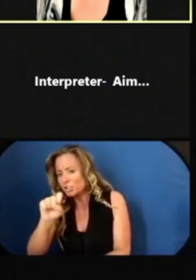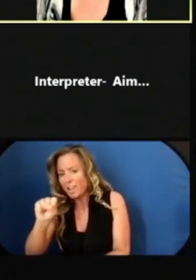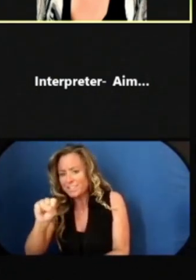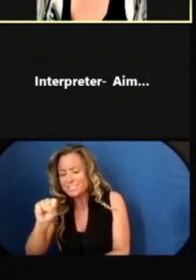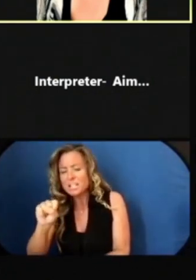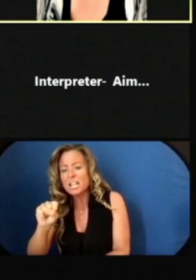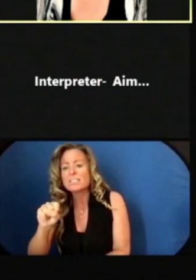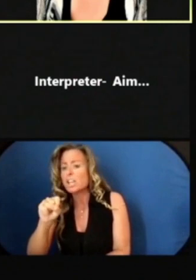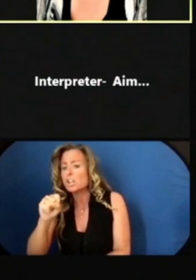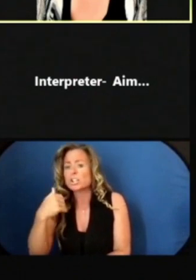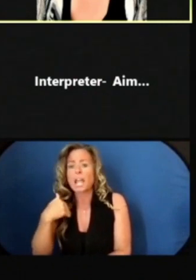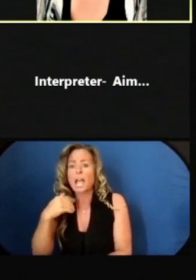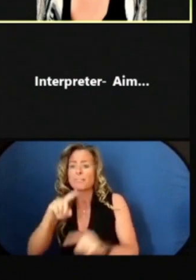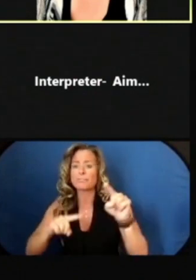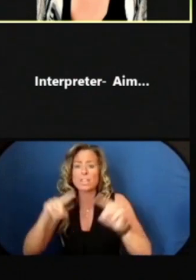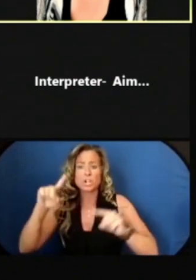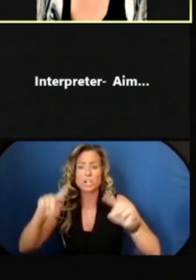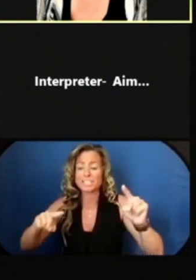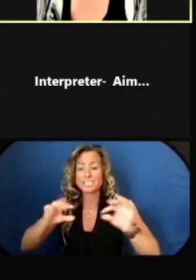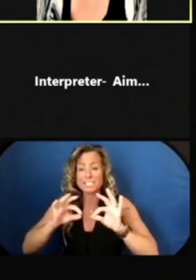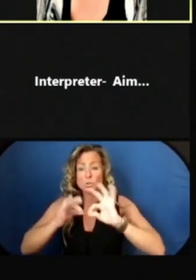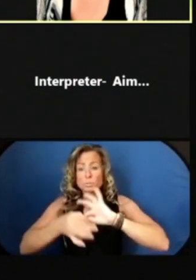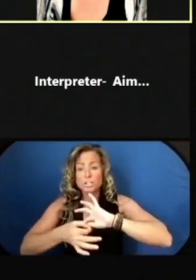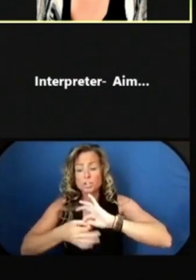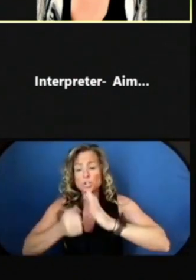of interpretations.